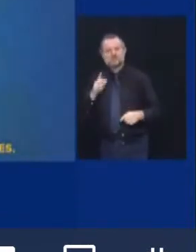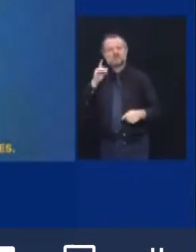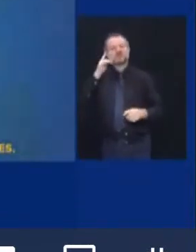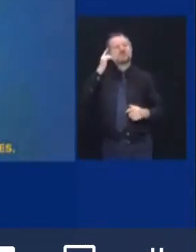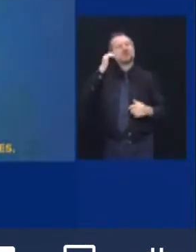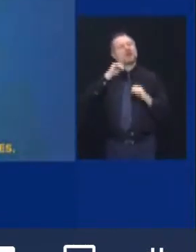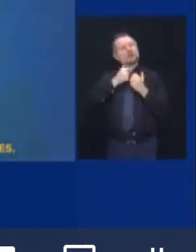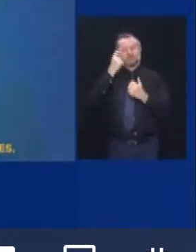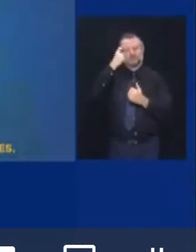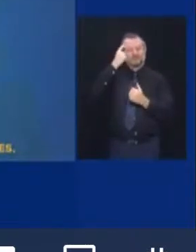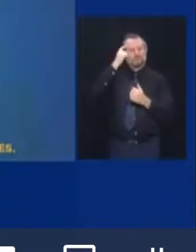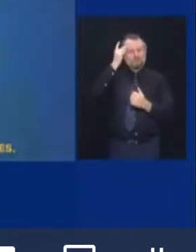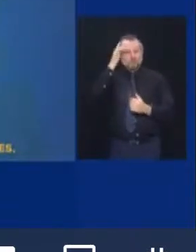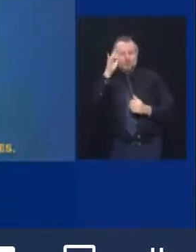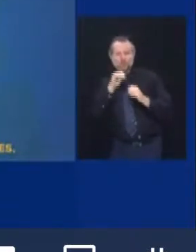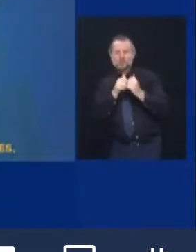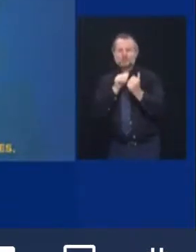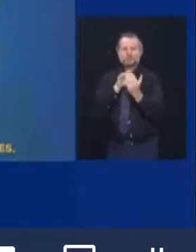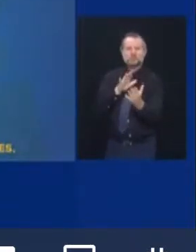it's also less disruptive.